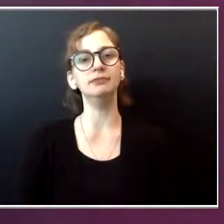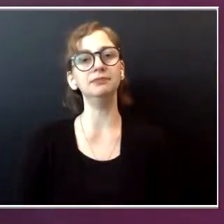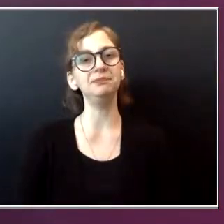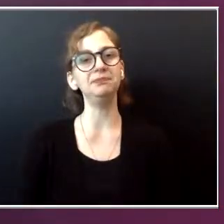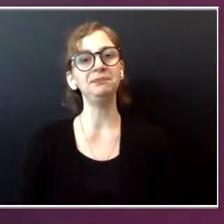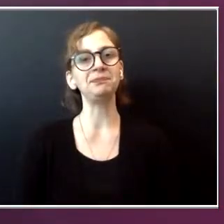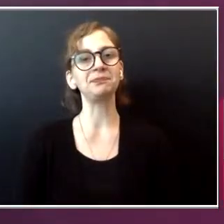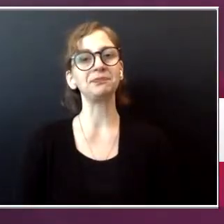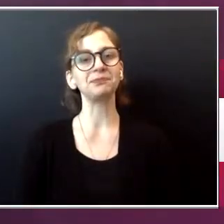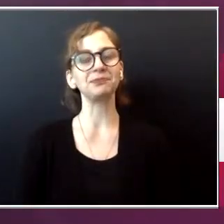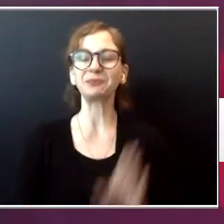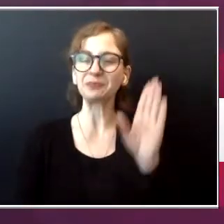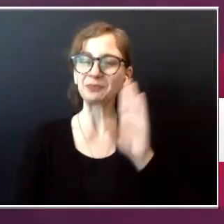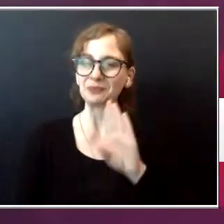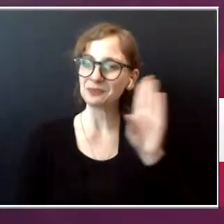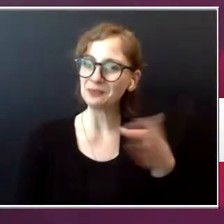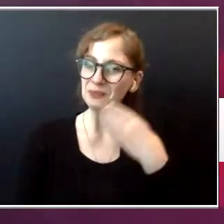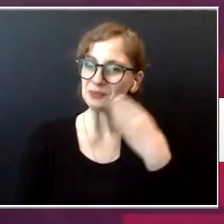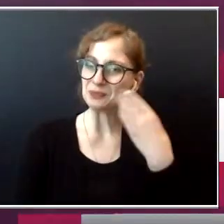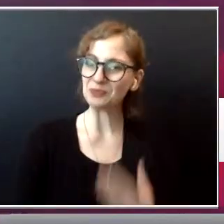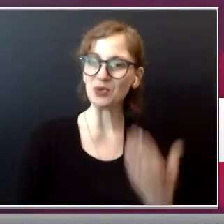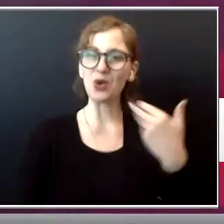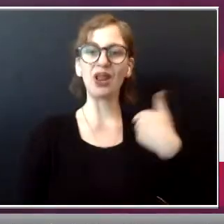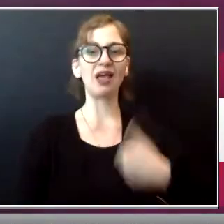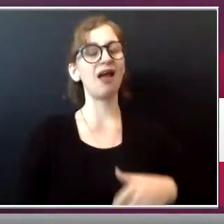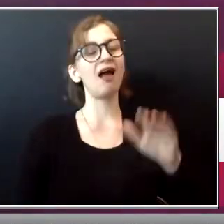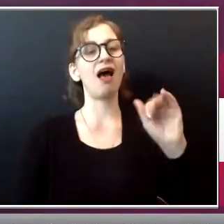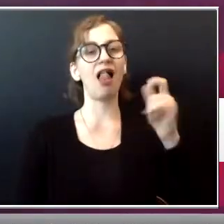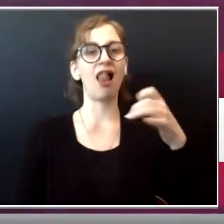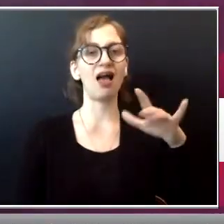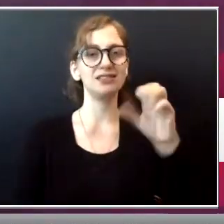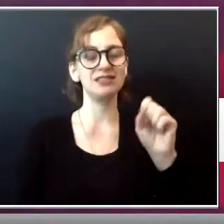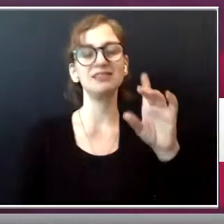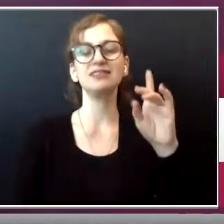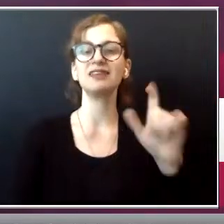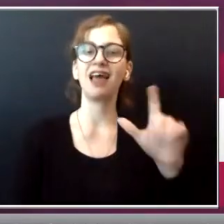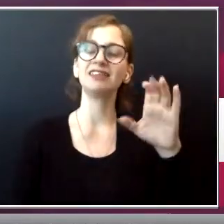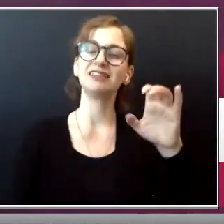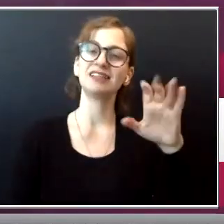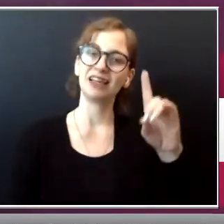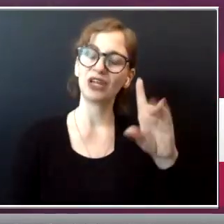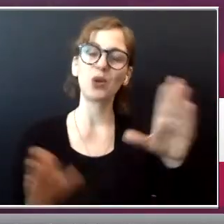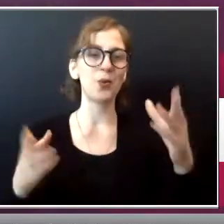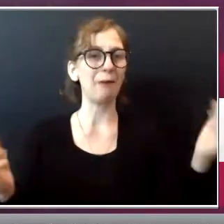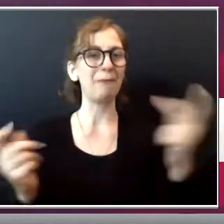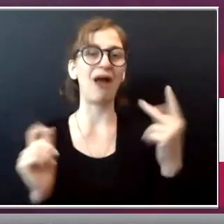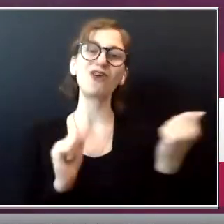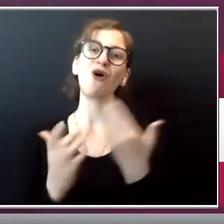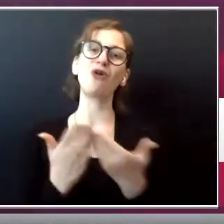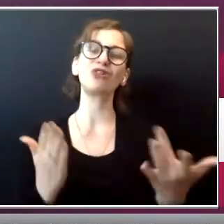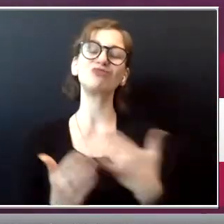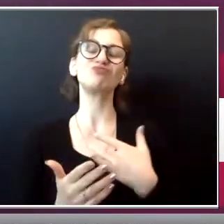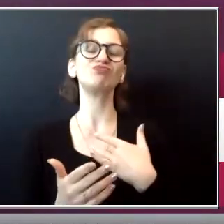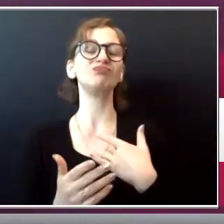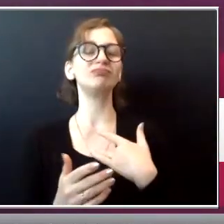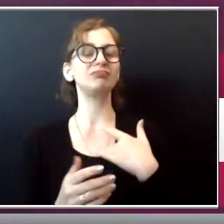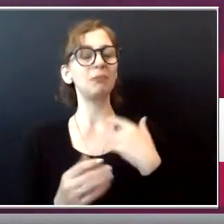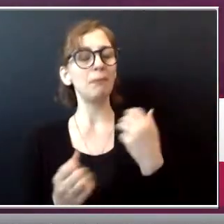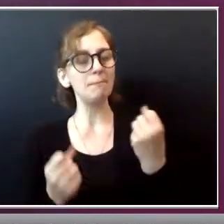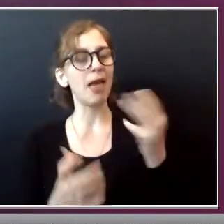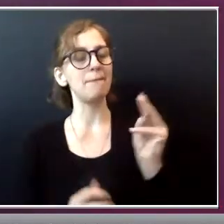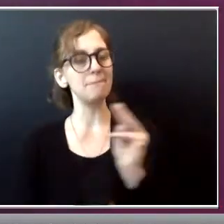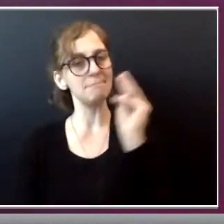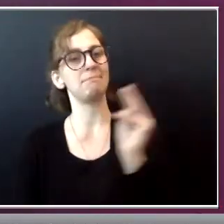Good morning, I'm Alexis Del Cid. Welcome back to All Things Heart. Millions of Americans are taking blood thinners as a preventative to avoid